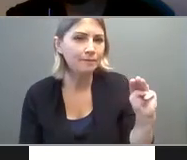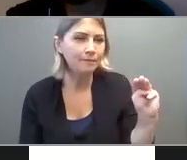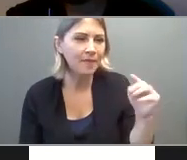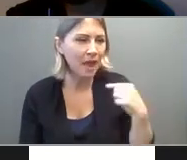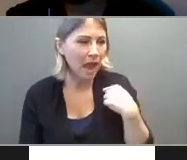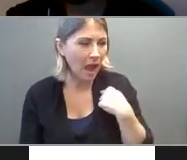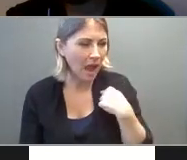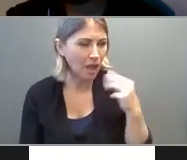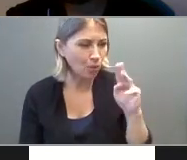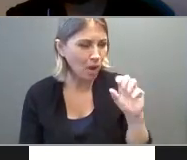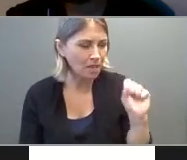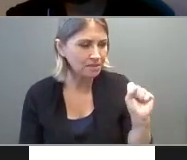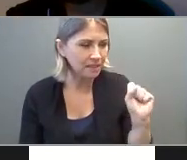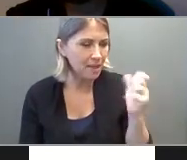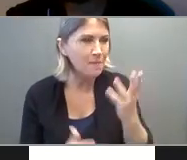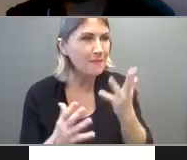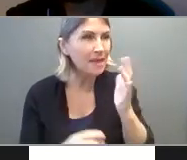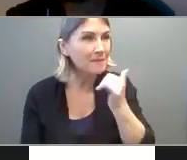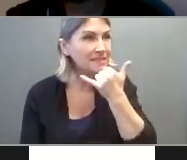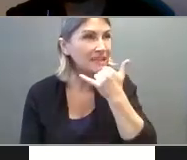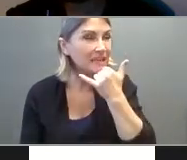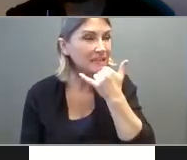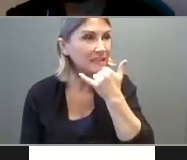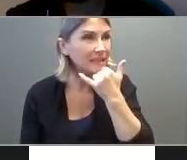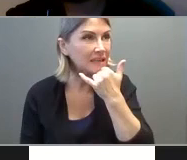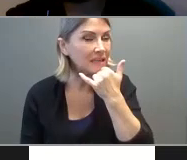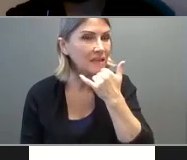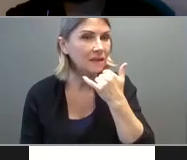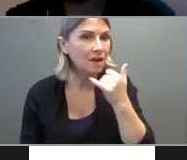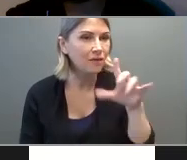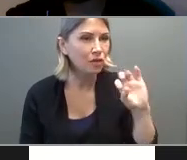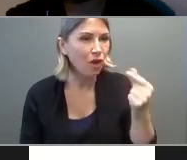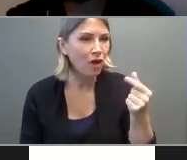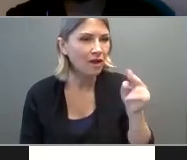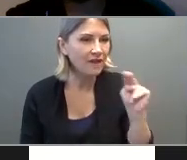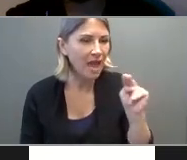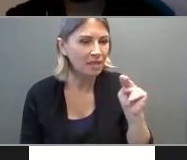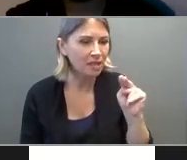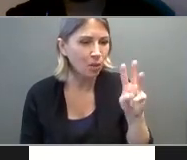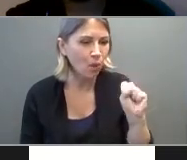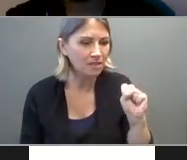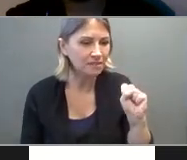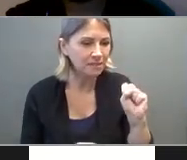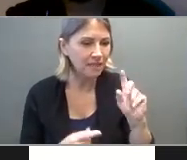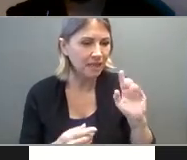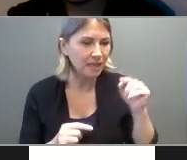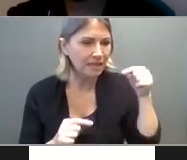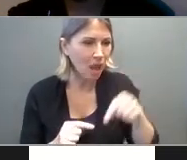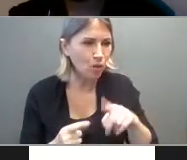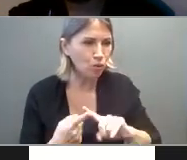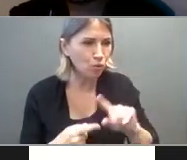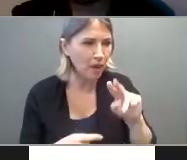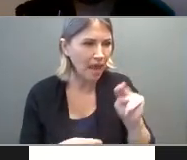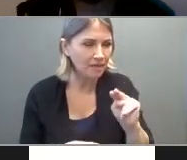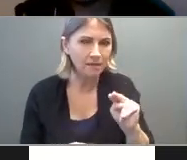I was probably mistakenly assuming that 2 to the power log of n boils down to n. So that Why might